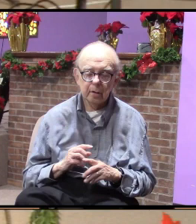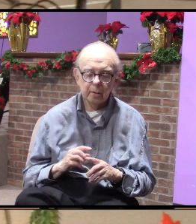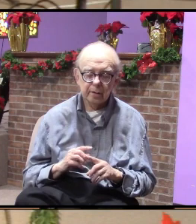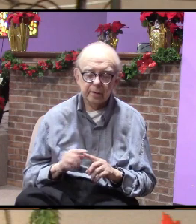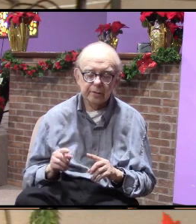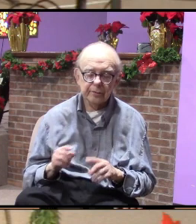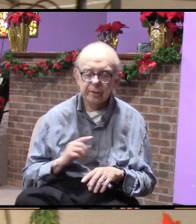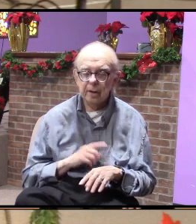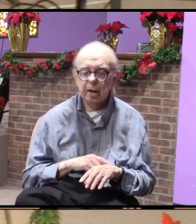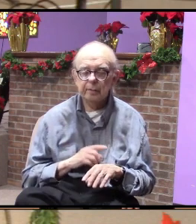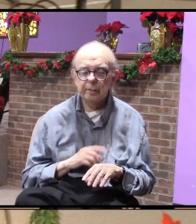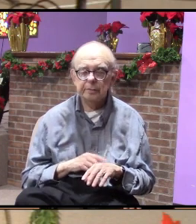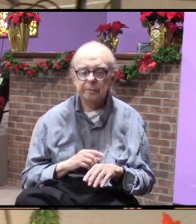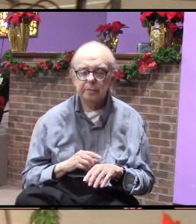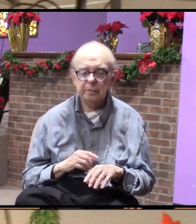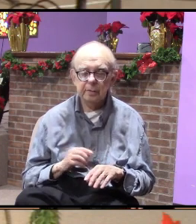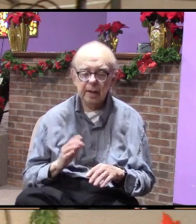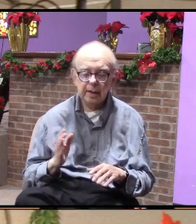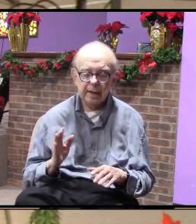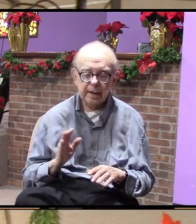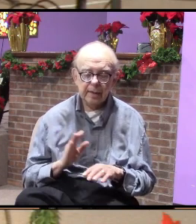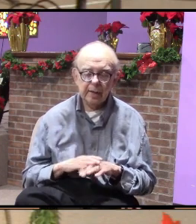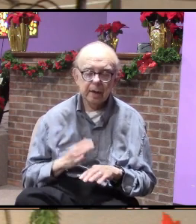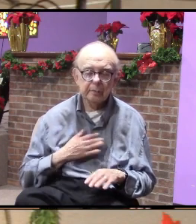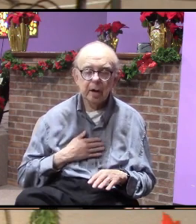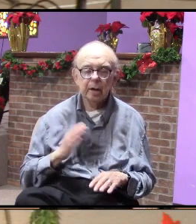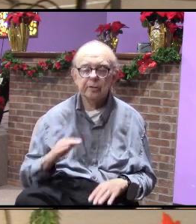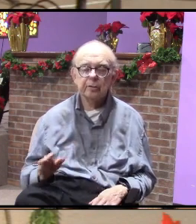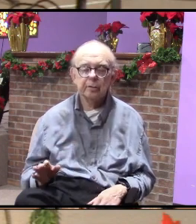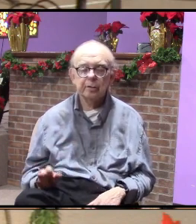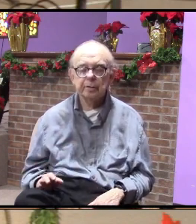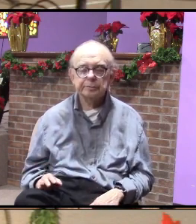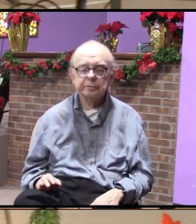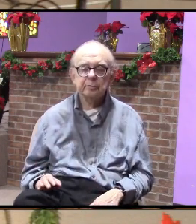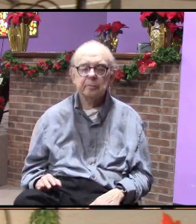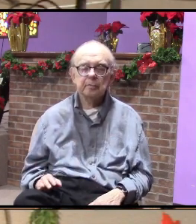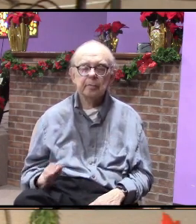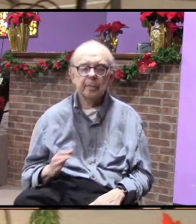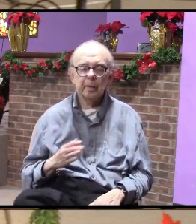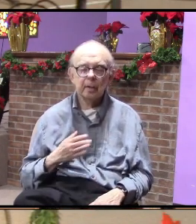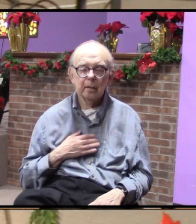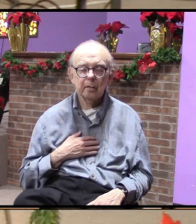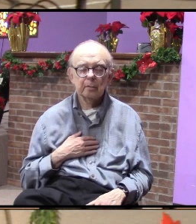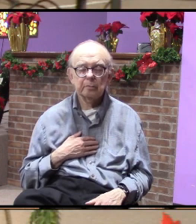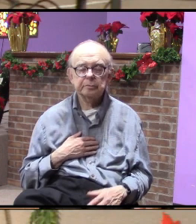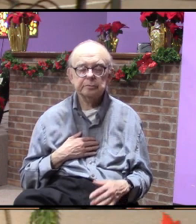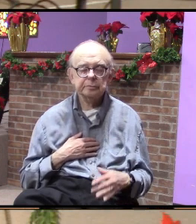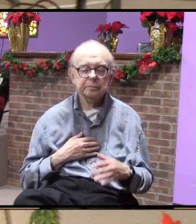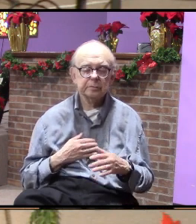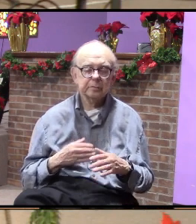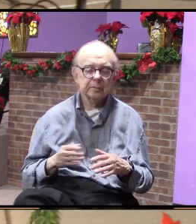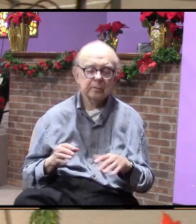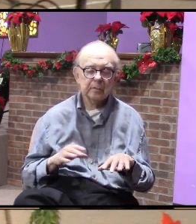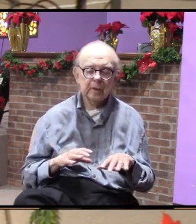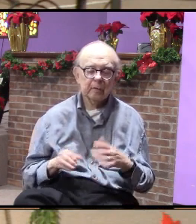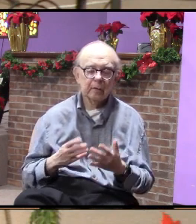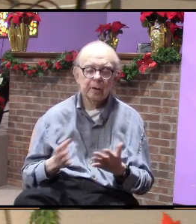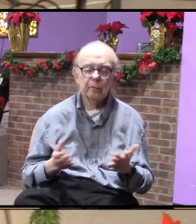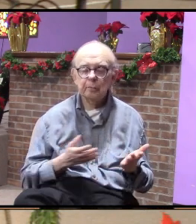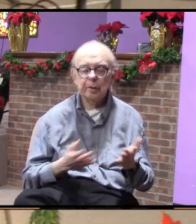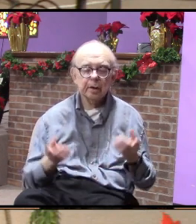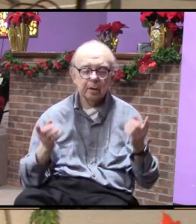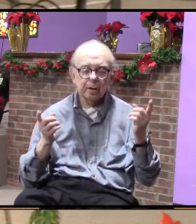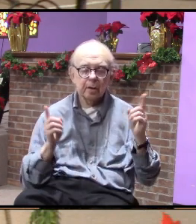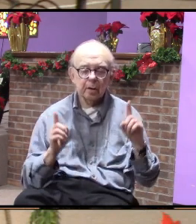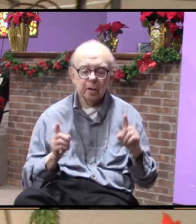time than my children. My techniques will bring chaos to